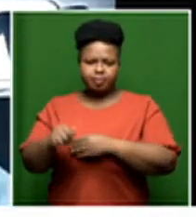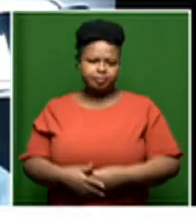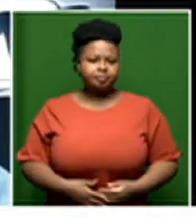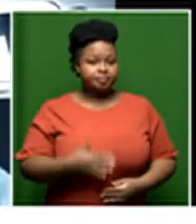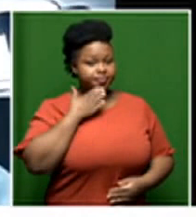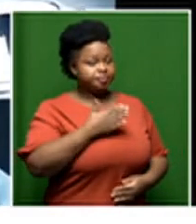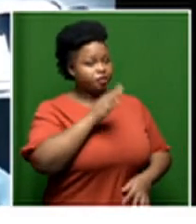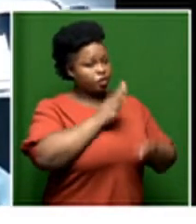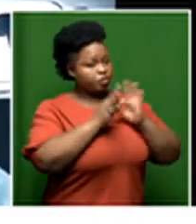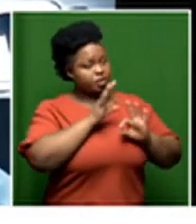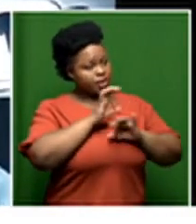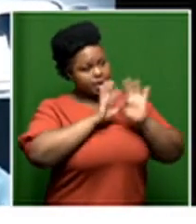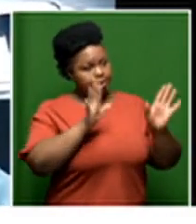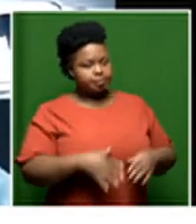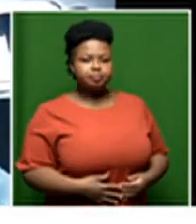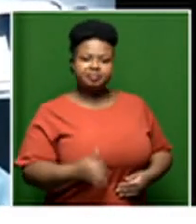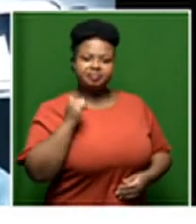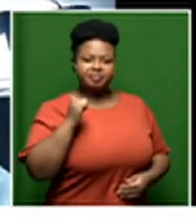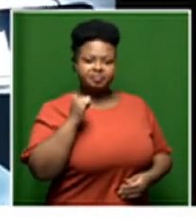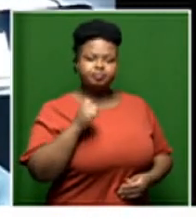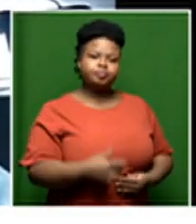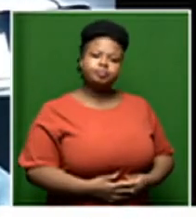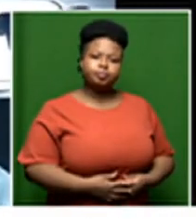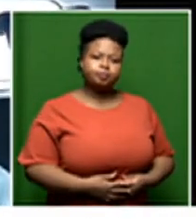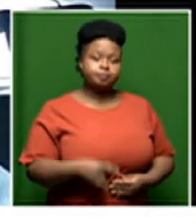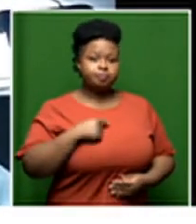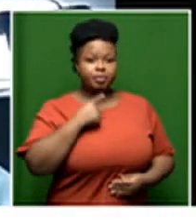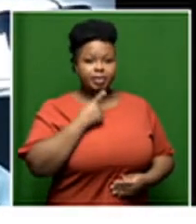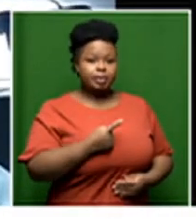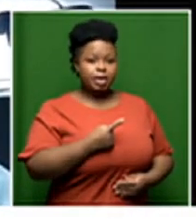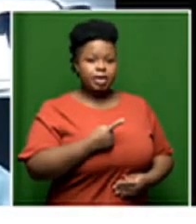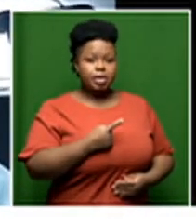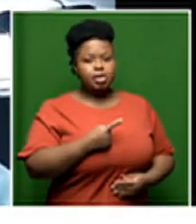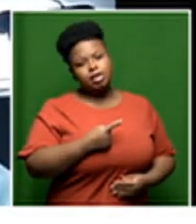for clearing that up. In your statement yesterday, it says that